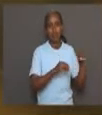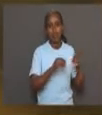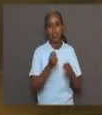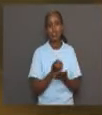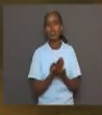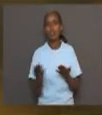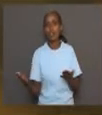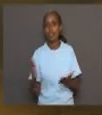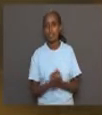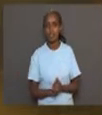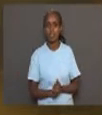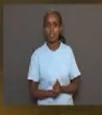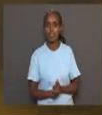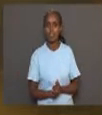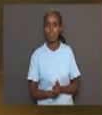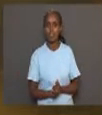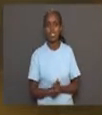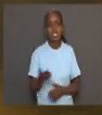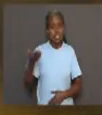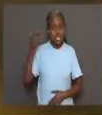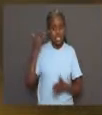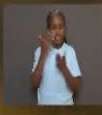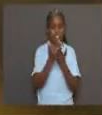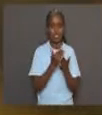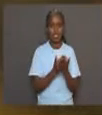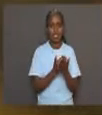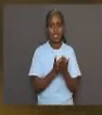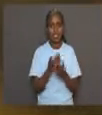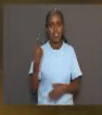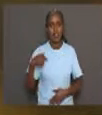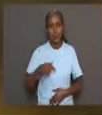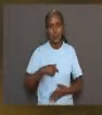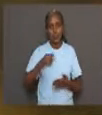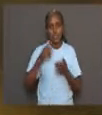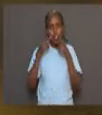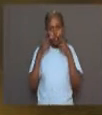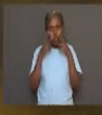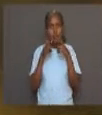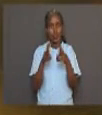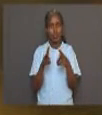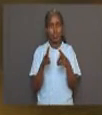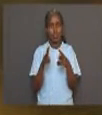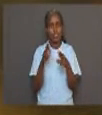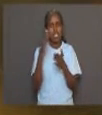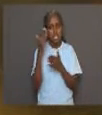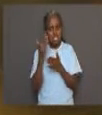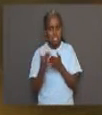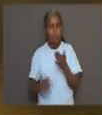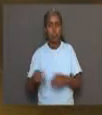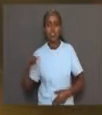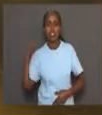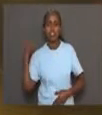of particles. In the last lessons, we have looked at some of the